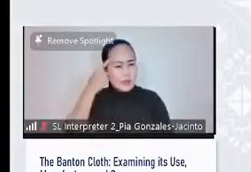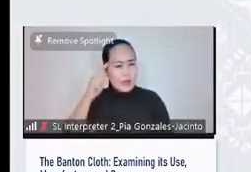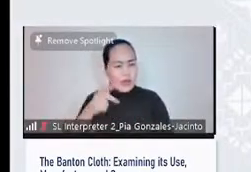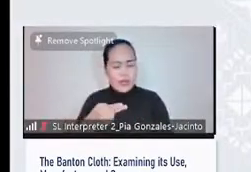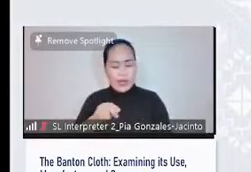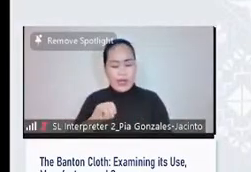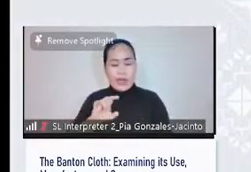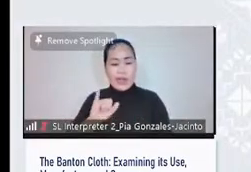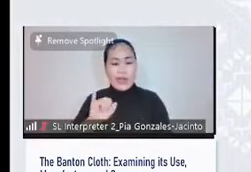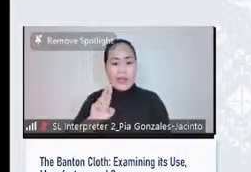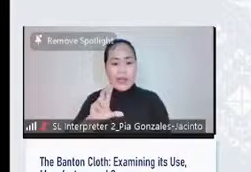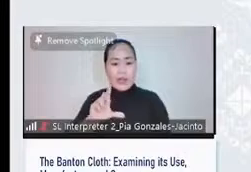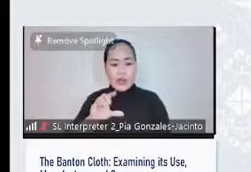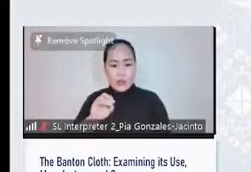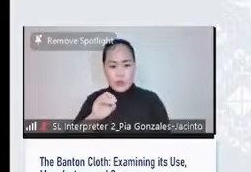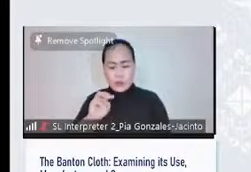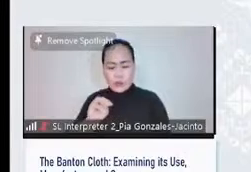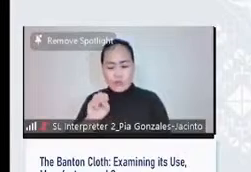talisman.